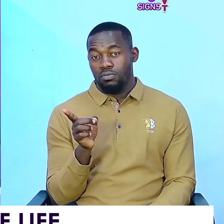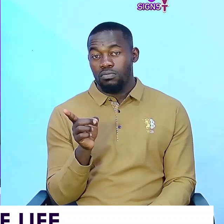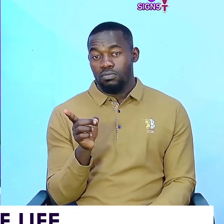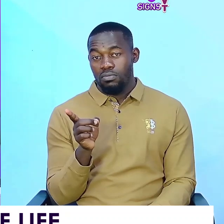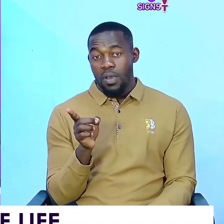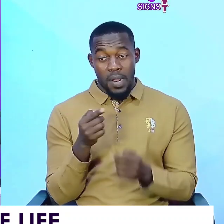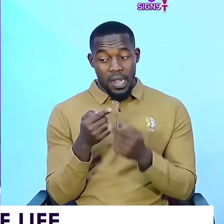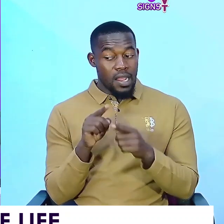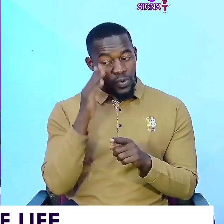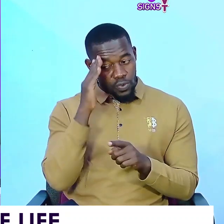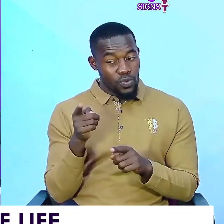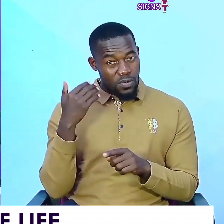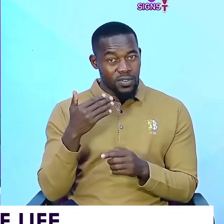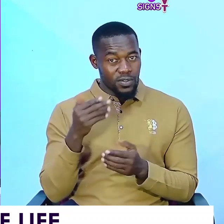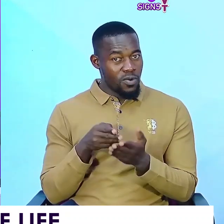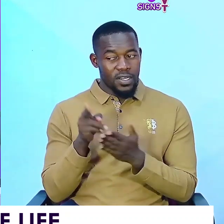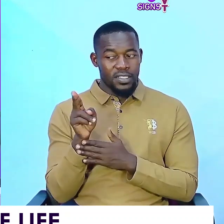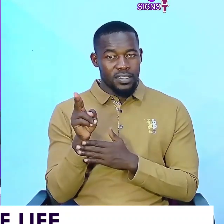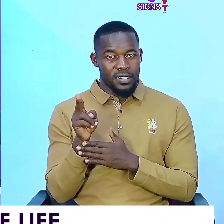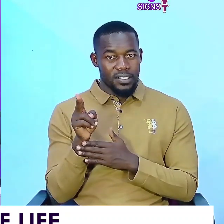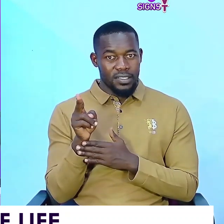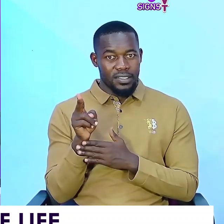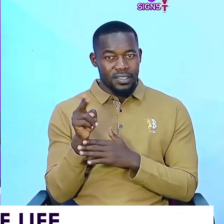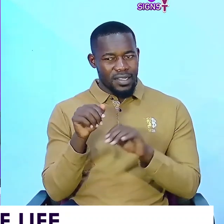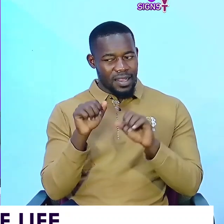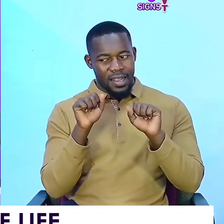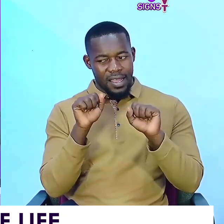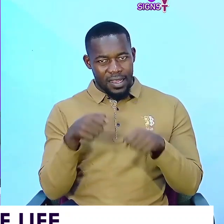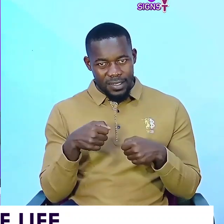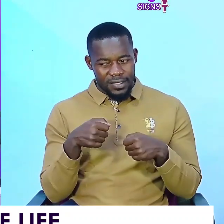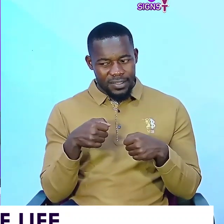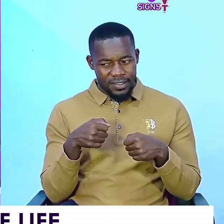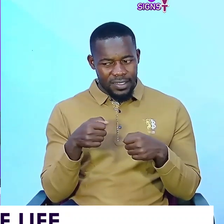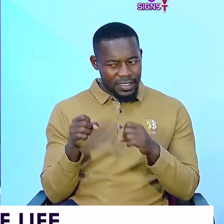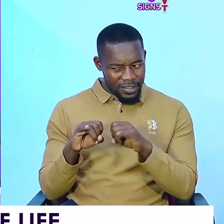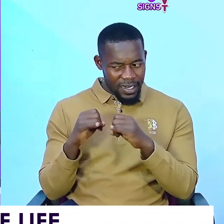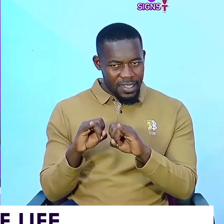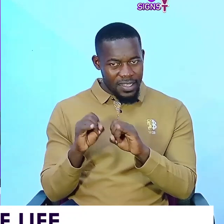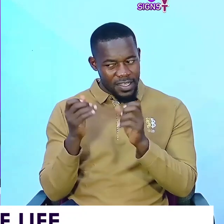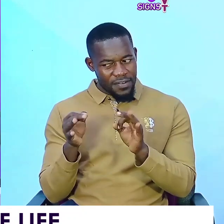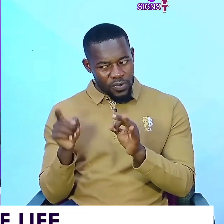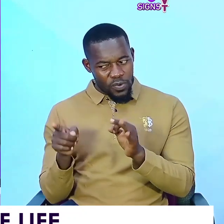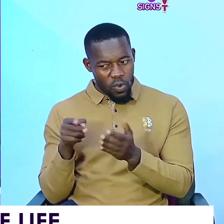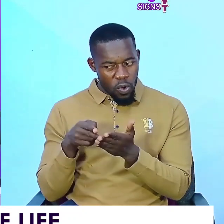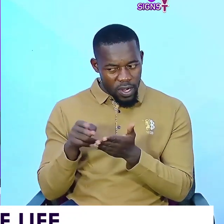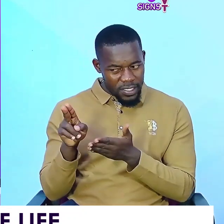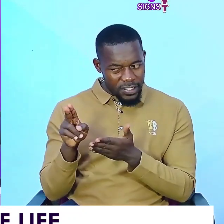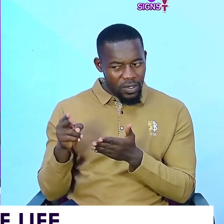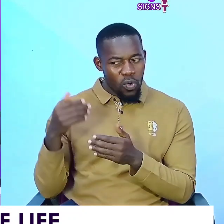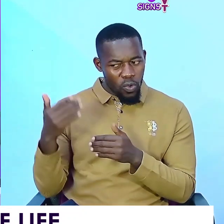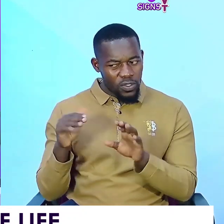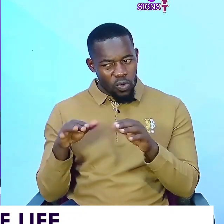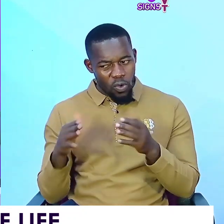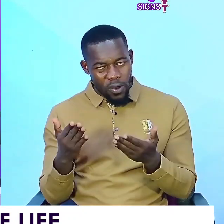you're honest in one instance, I'll be looking out to see how consistent you are in your honesty. And once